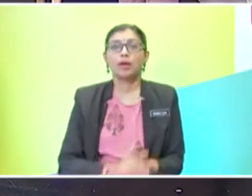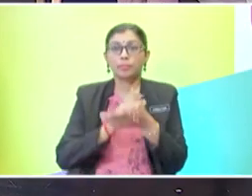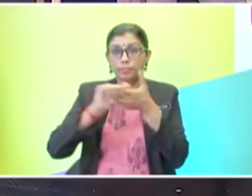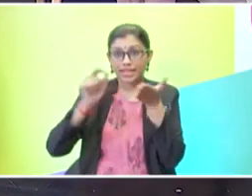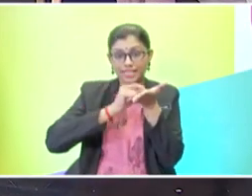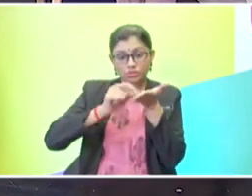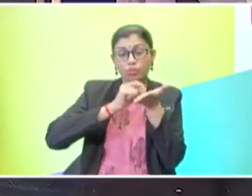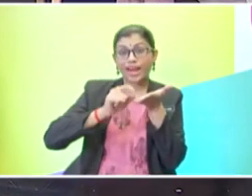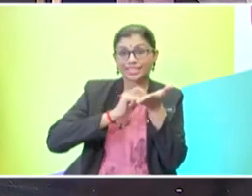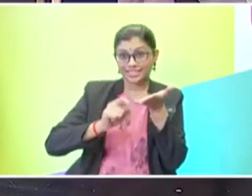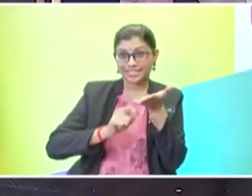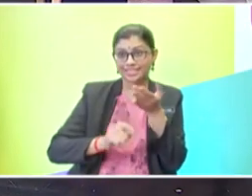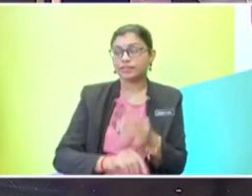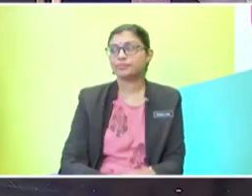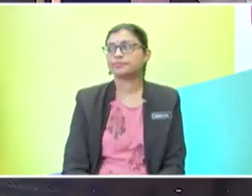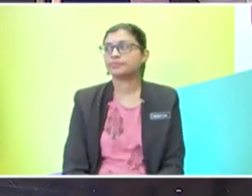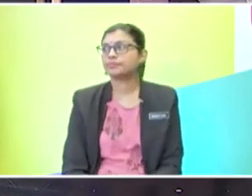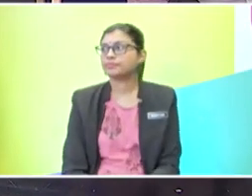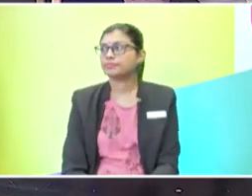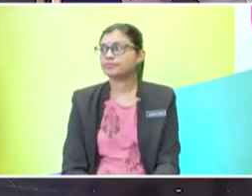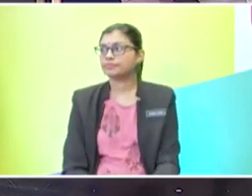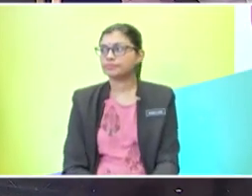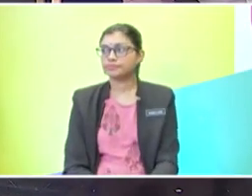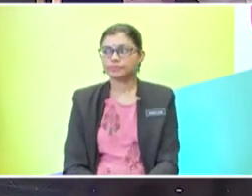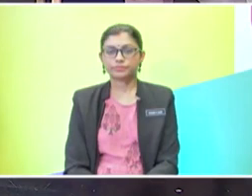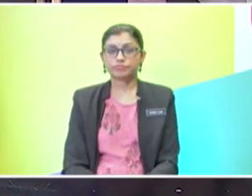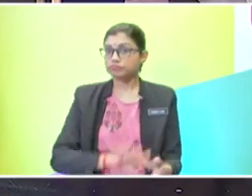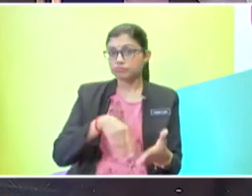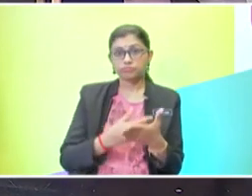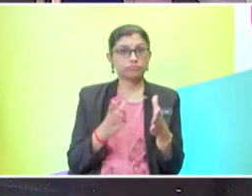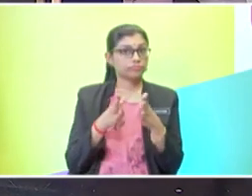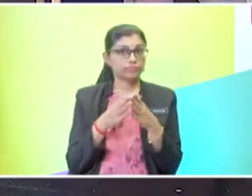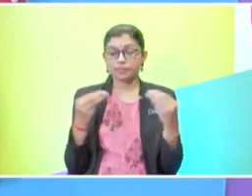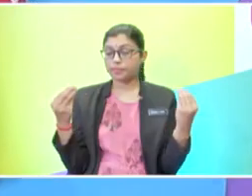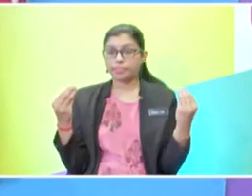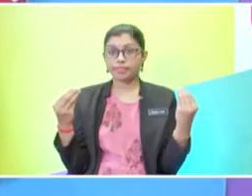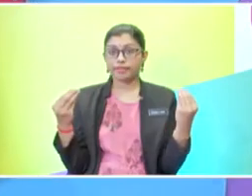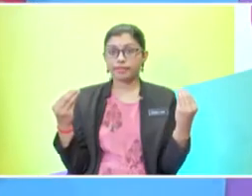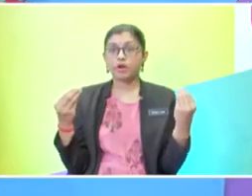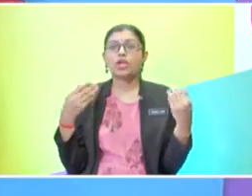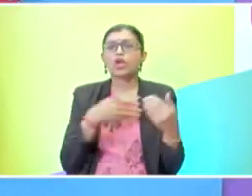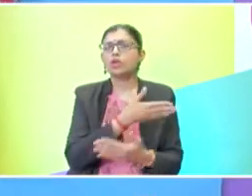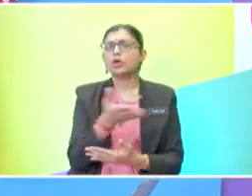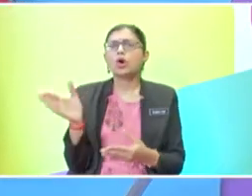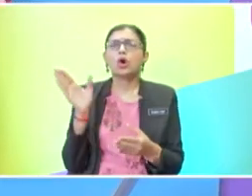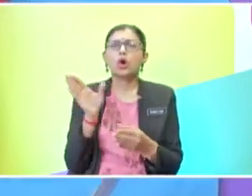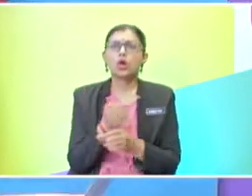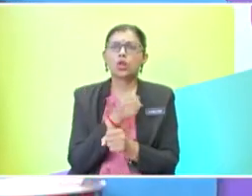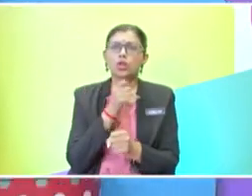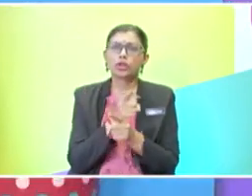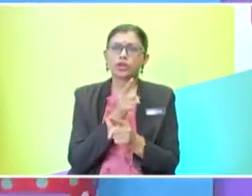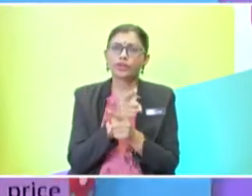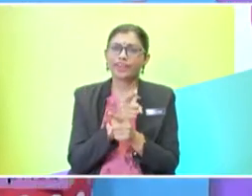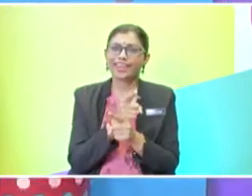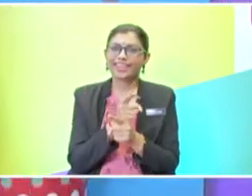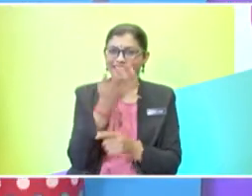so I'm going to put this here. Okay, and we all done? So I put everything. So did I get it all correct, teacher? Yes, you are very, very good boy